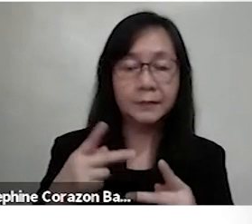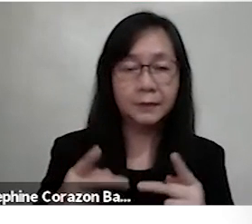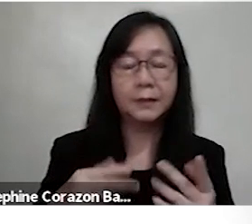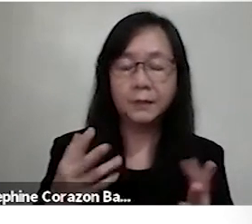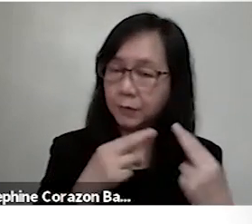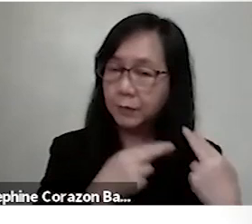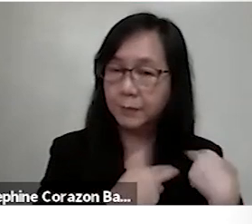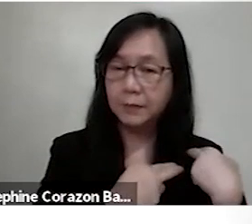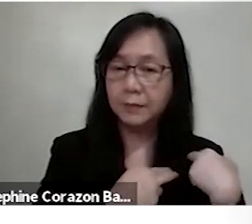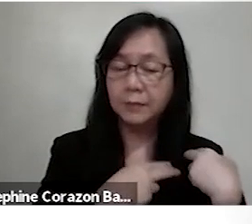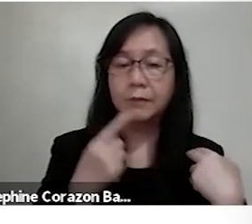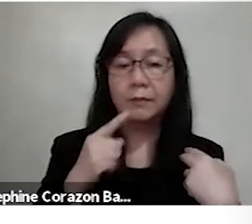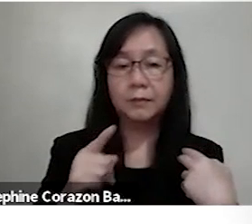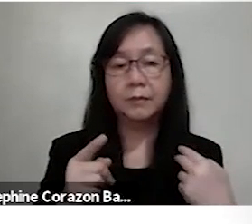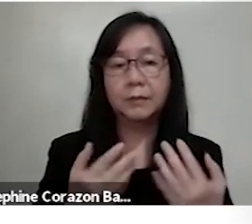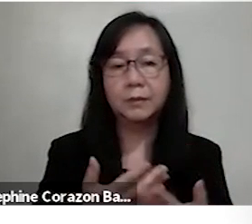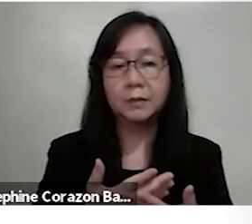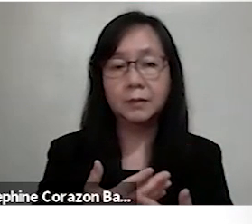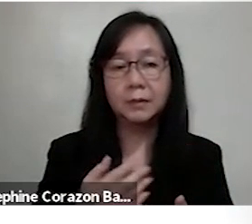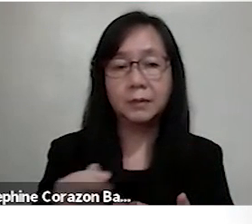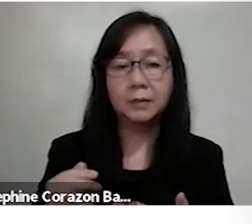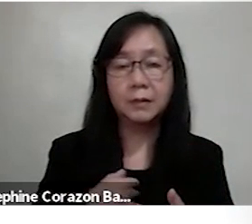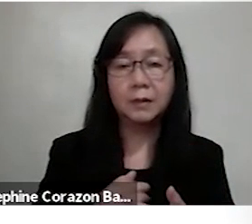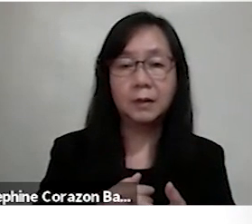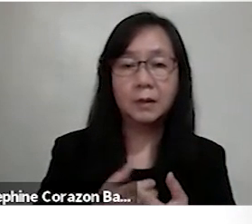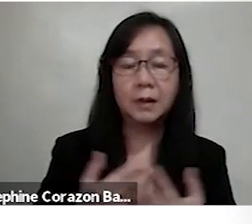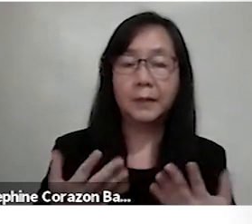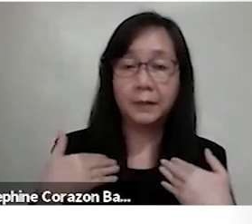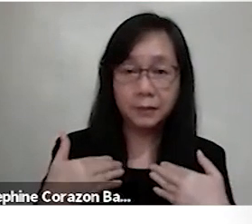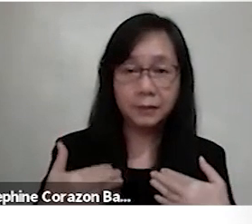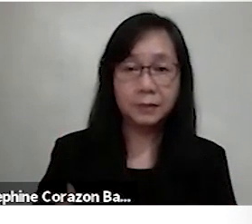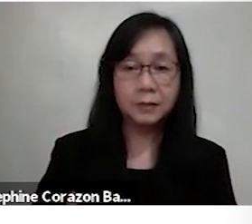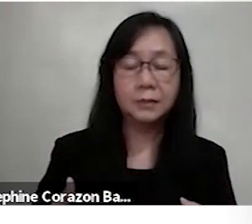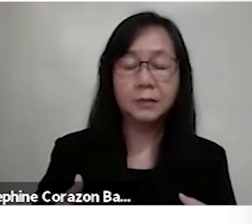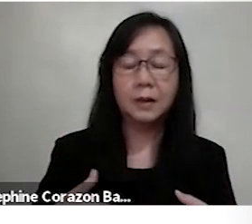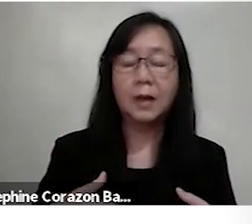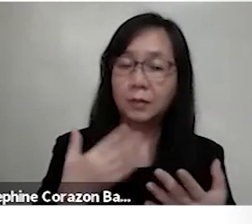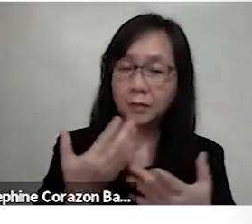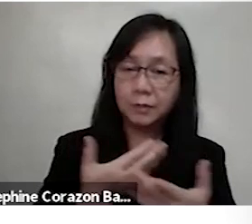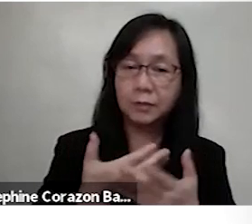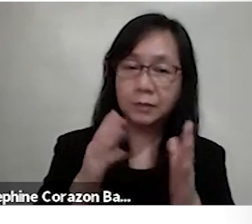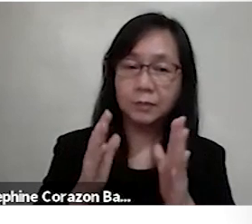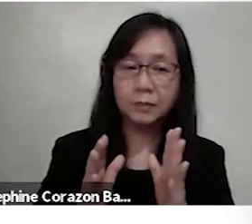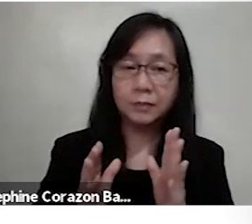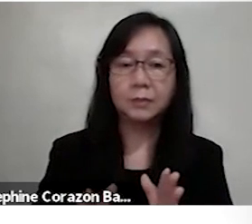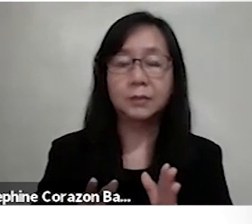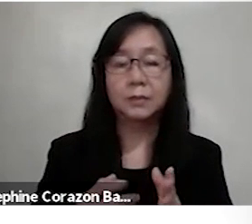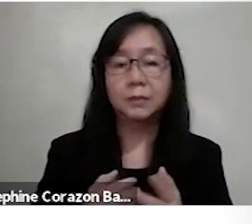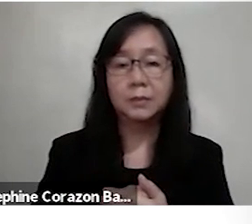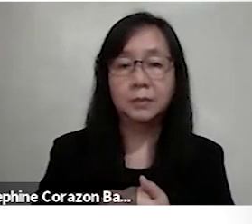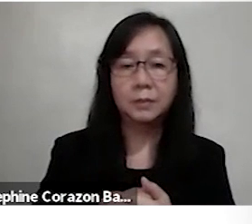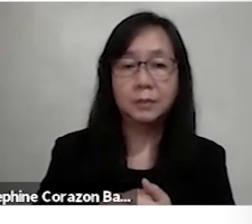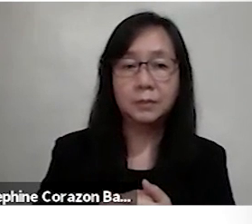the process to develop the alternative report and submit it, we also have many